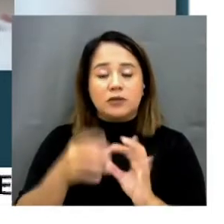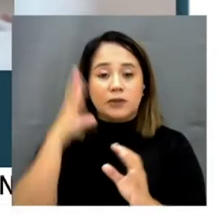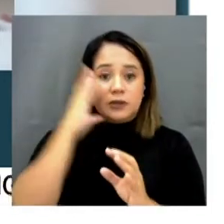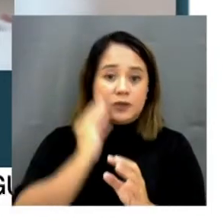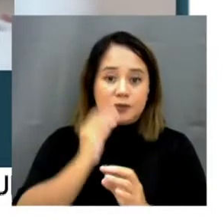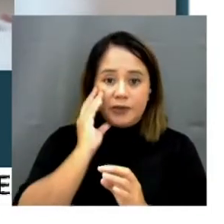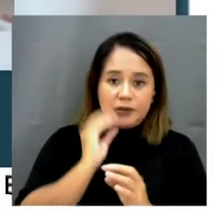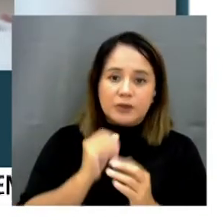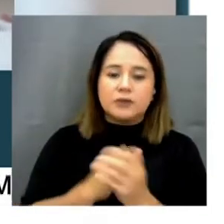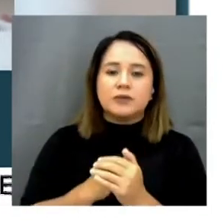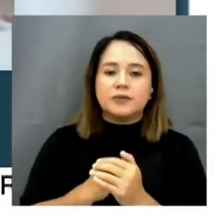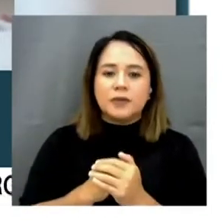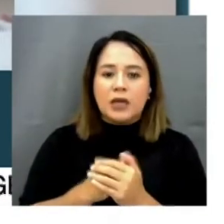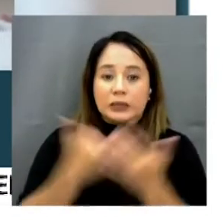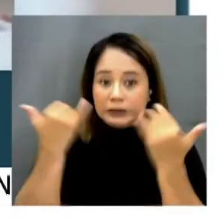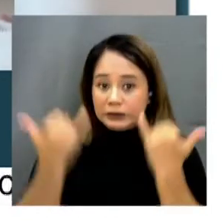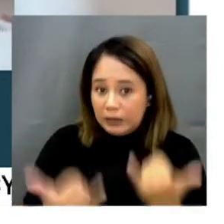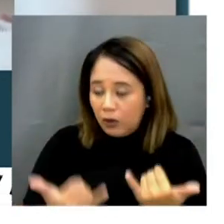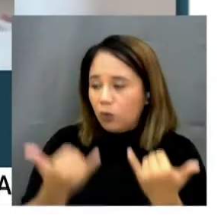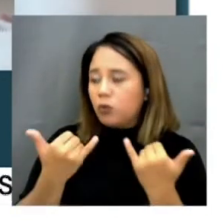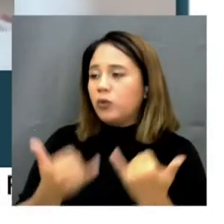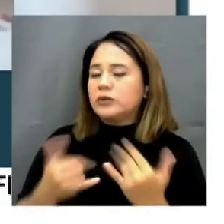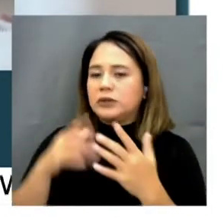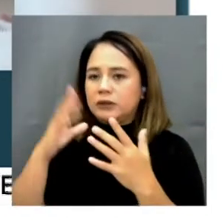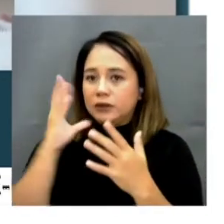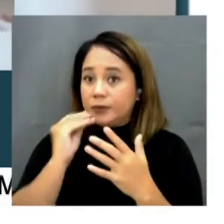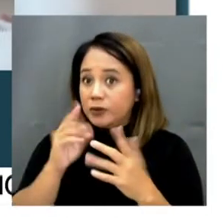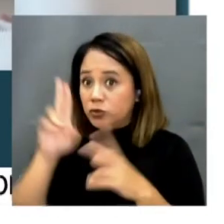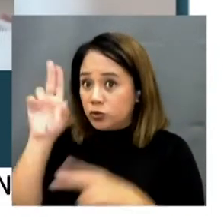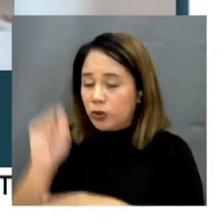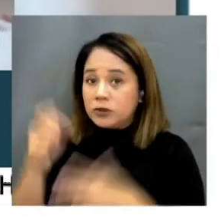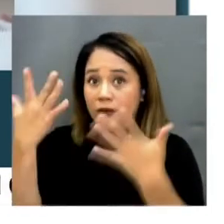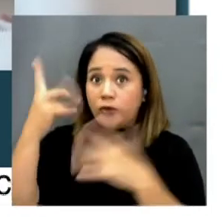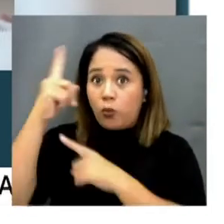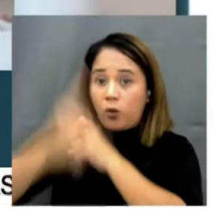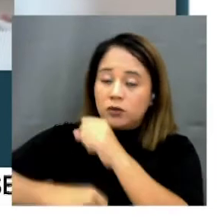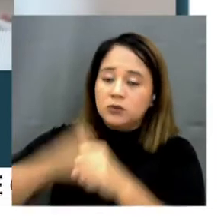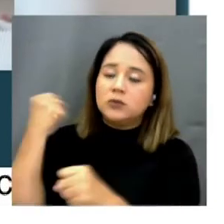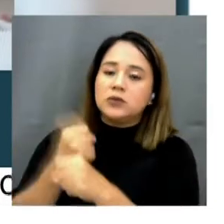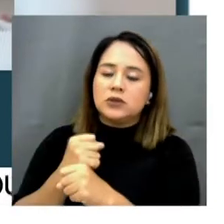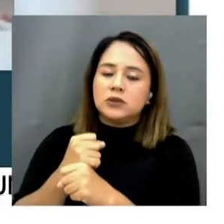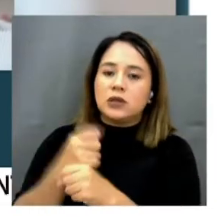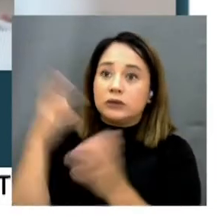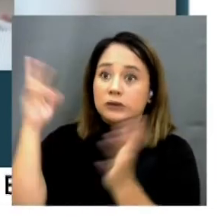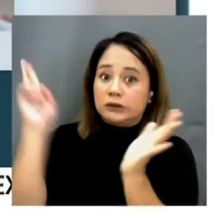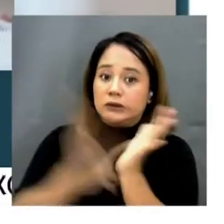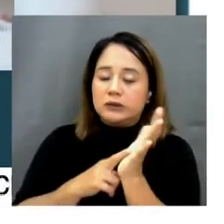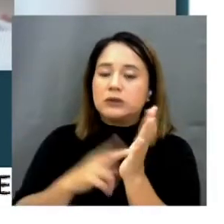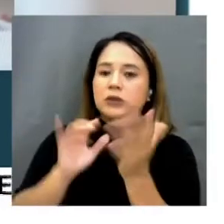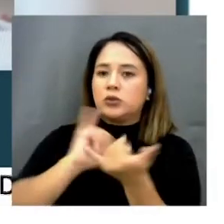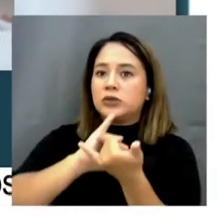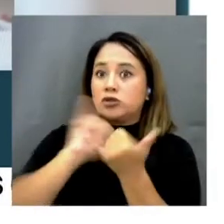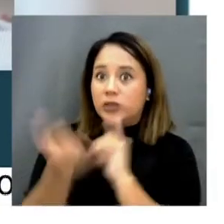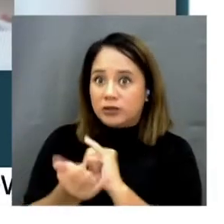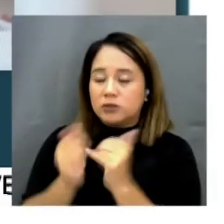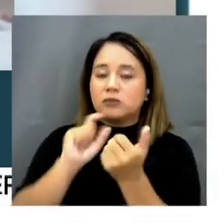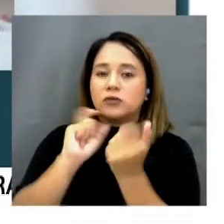the, right now, based on the experience of the U.S., after 1 year of their registration, they have shifted already